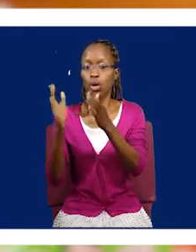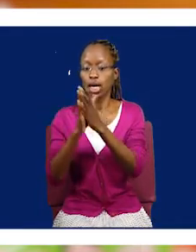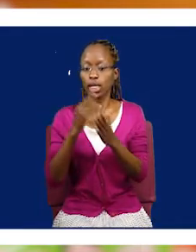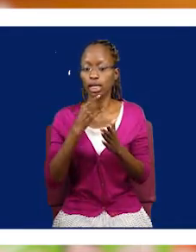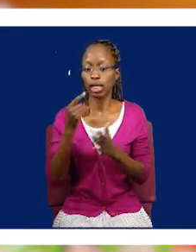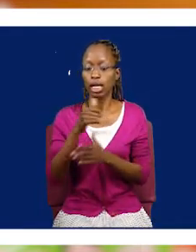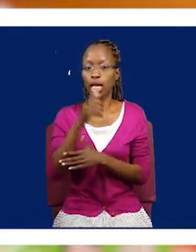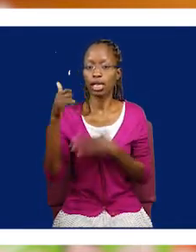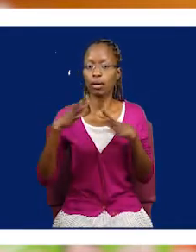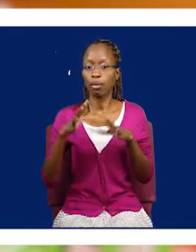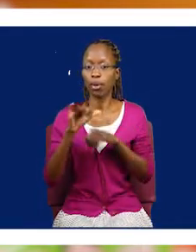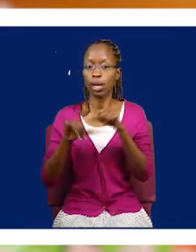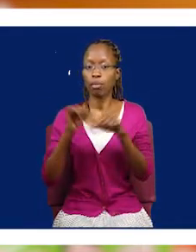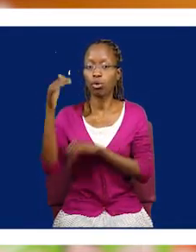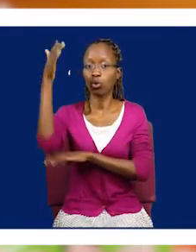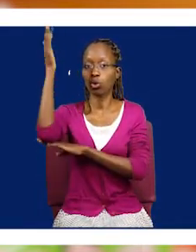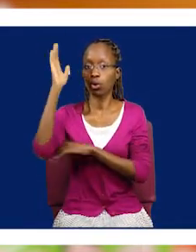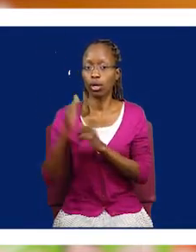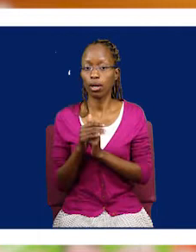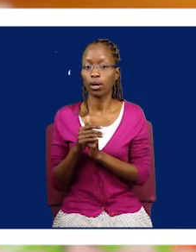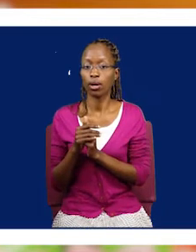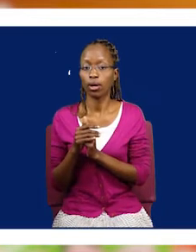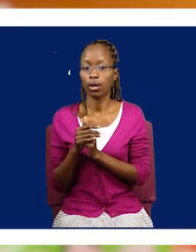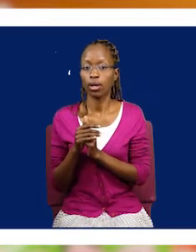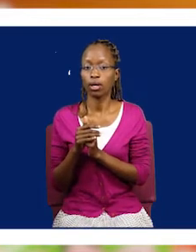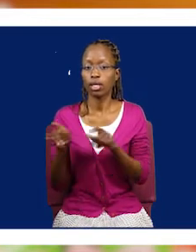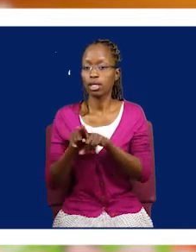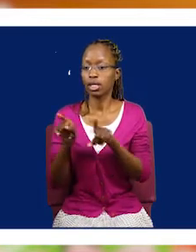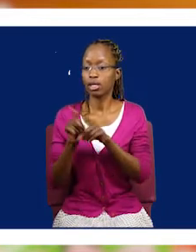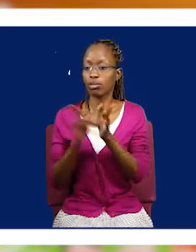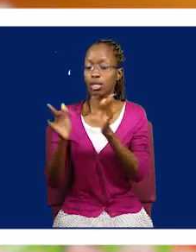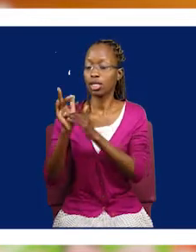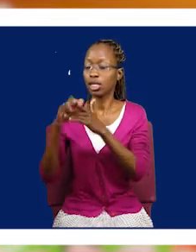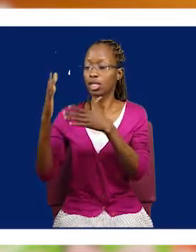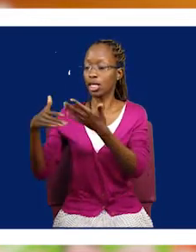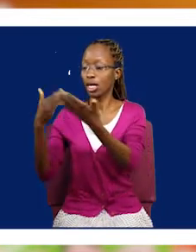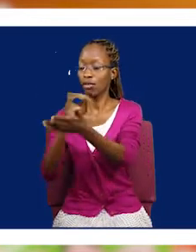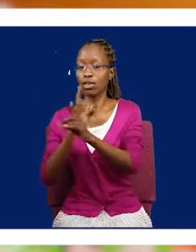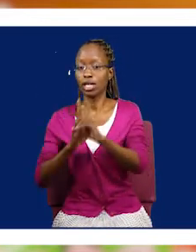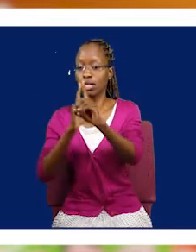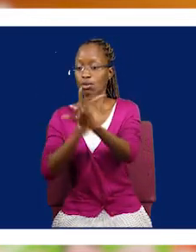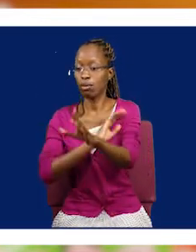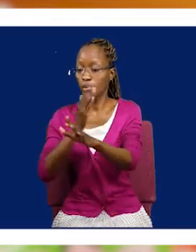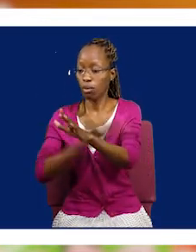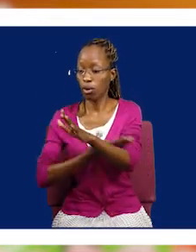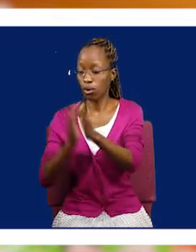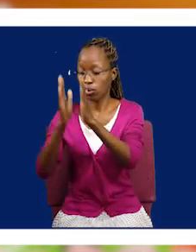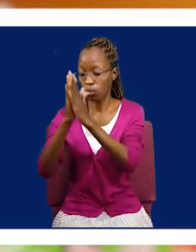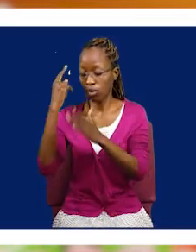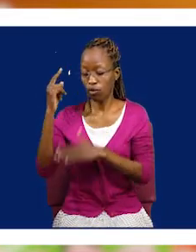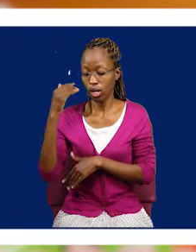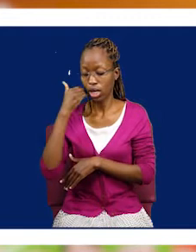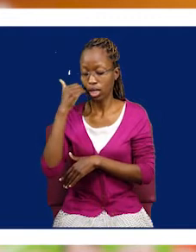and tell others about God. He also gave them power to be able to pray for the ones who